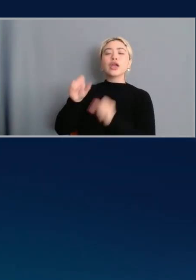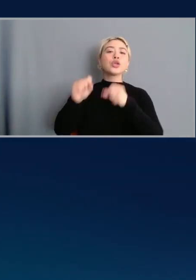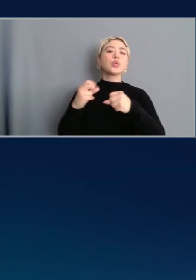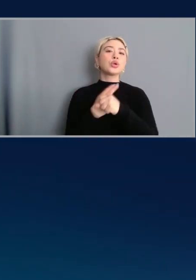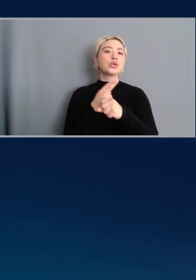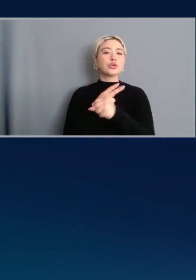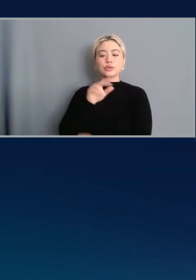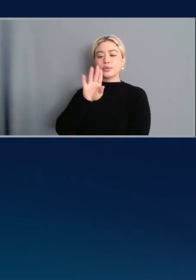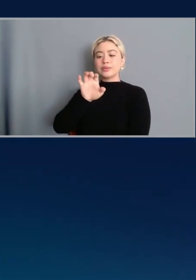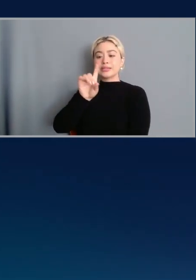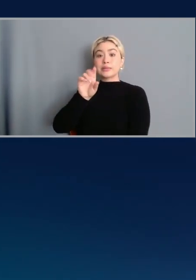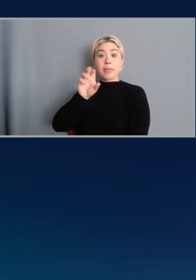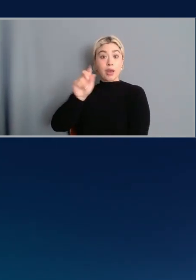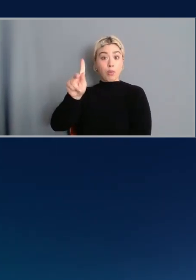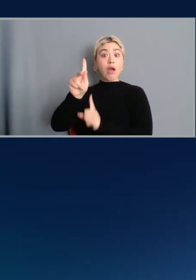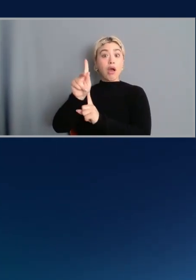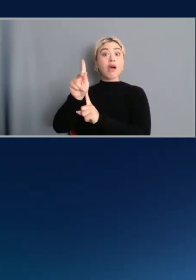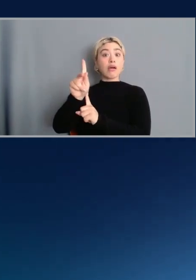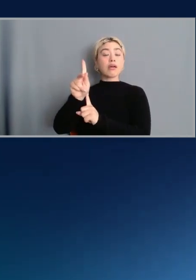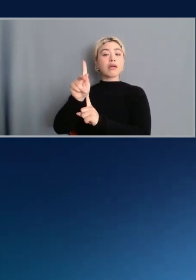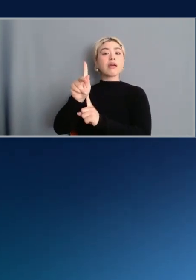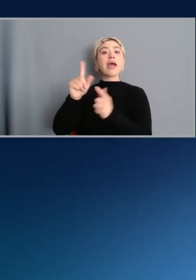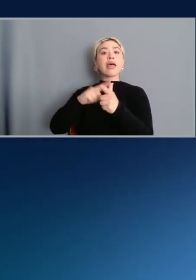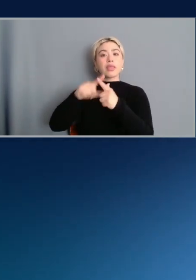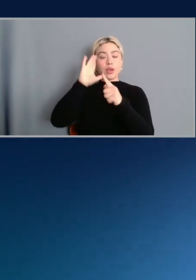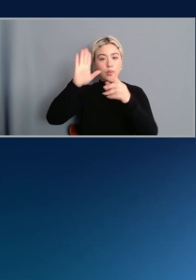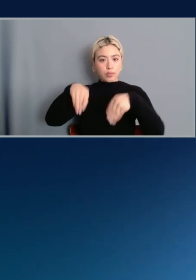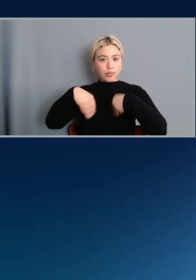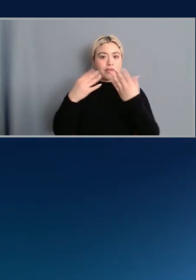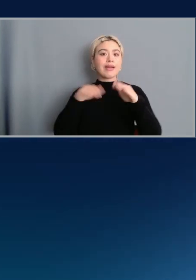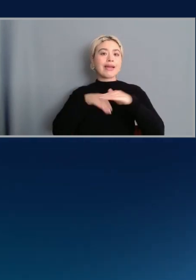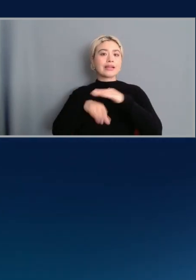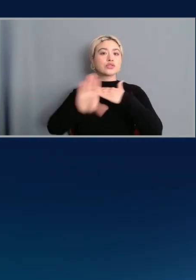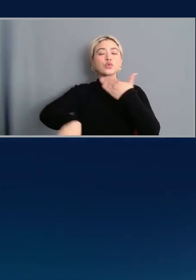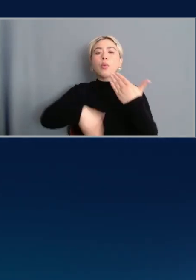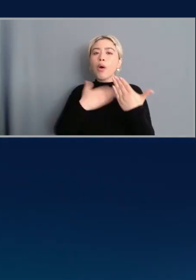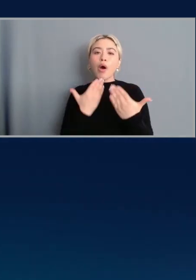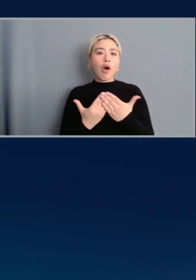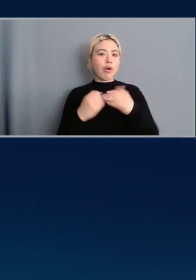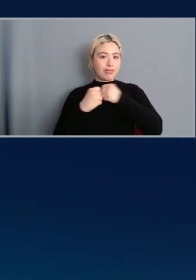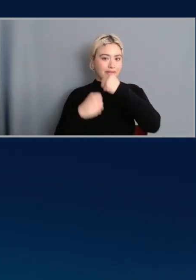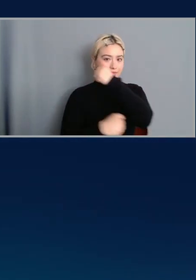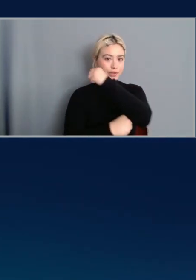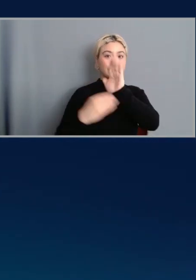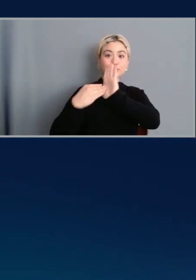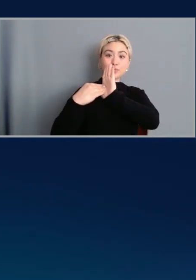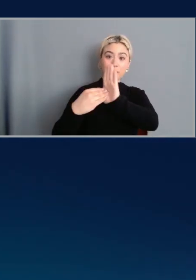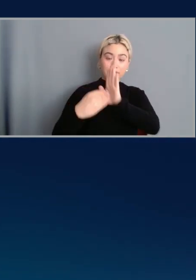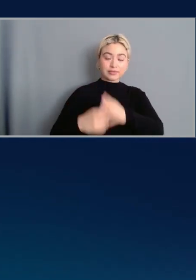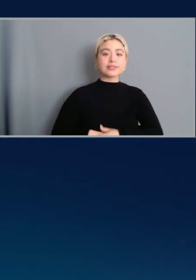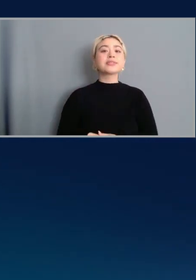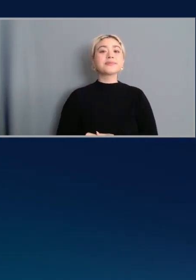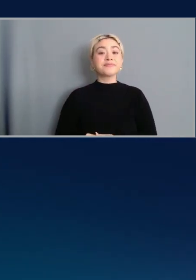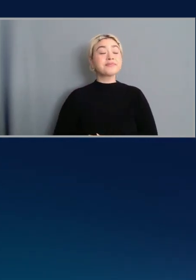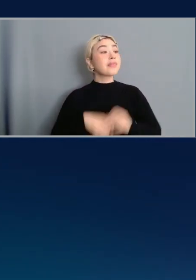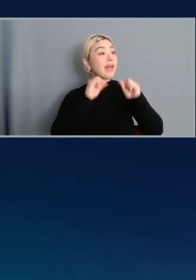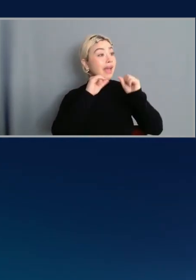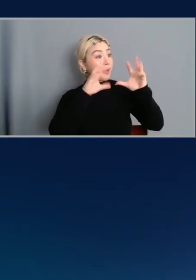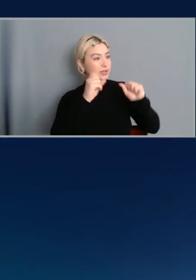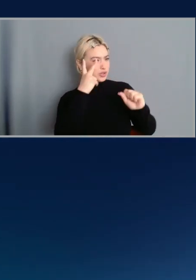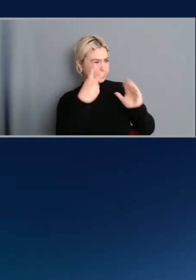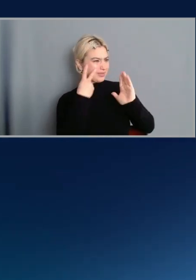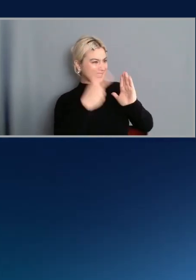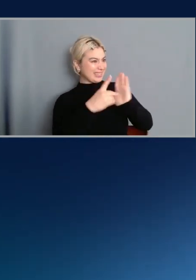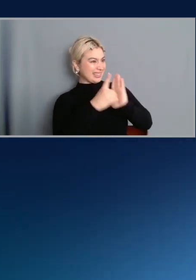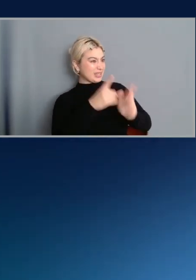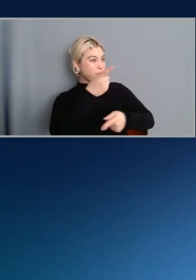Bedrock, and under the hood, Bedrock will give you the access to all the foundational models. Amazing, amazing. So we're going to see the demo today on Amazon Bedrock, right? Sure.